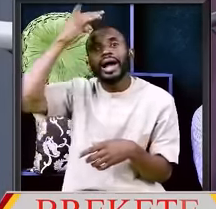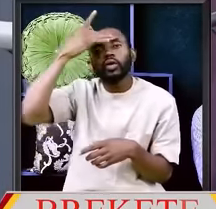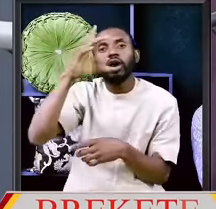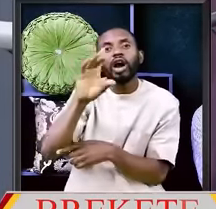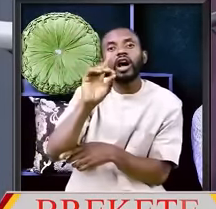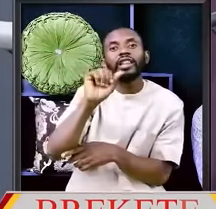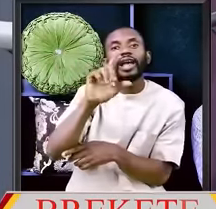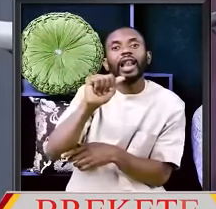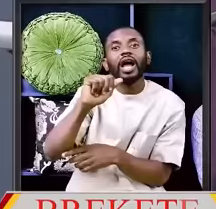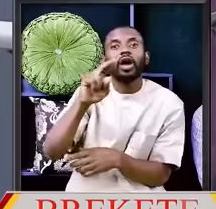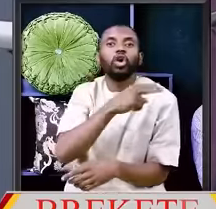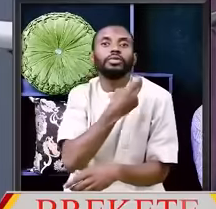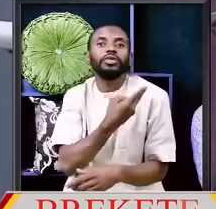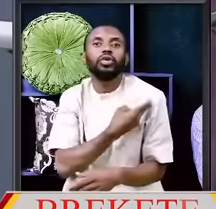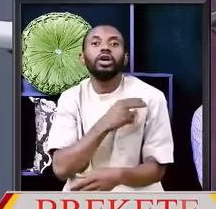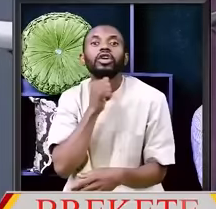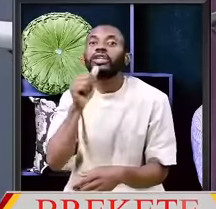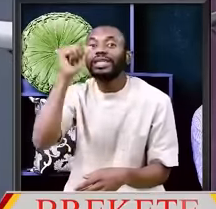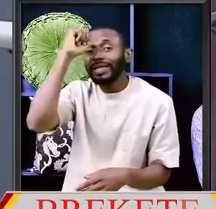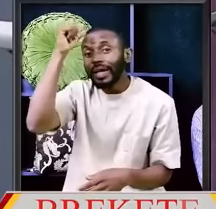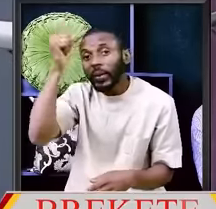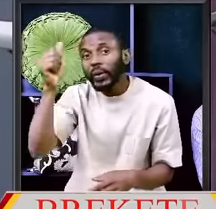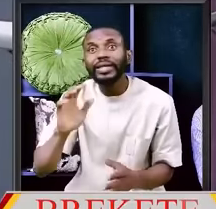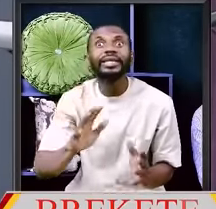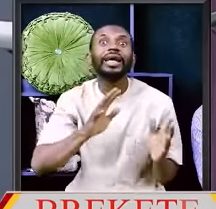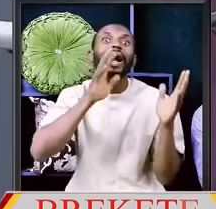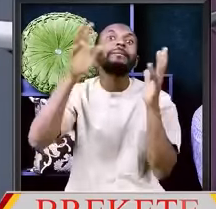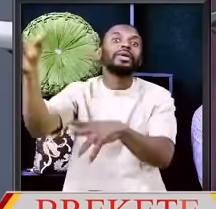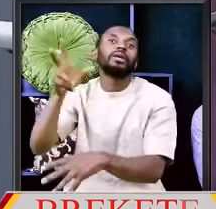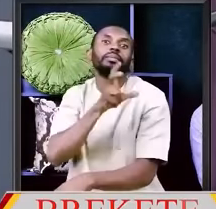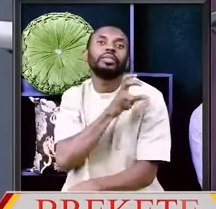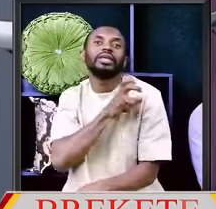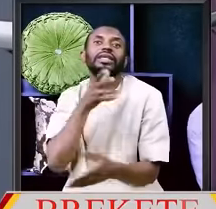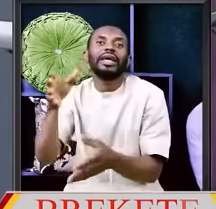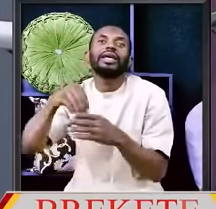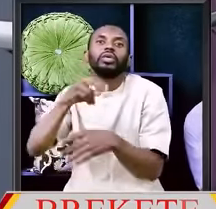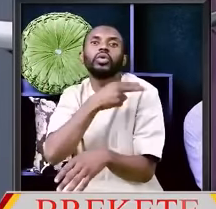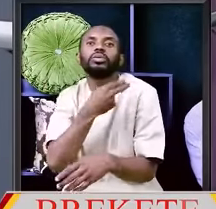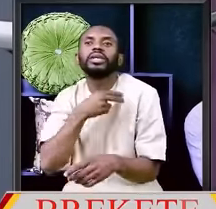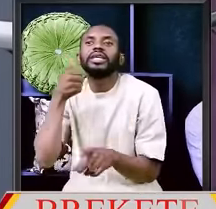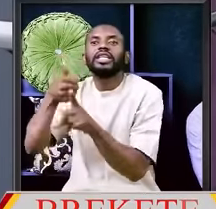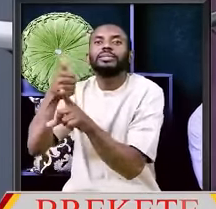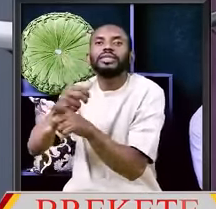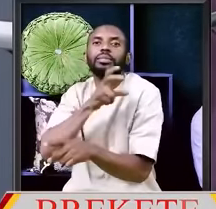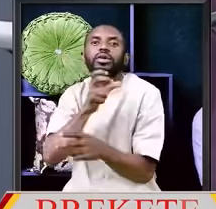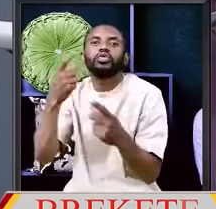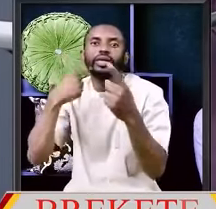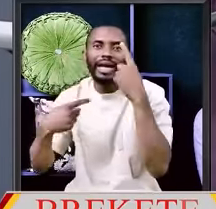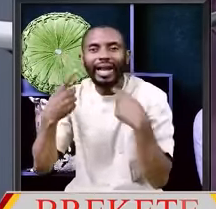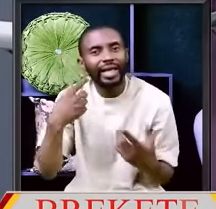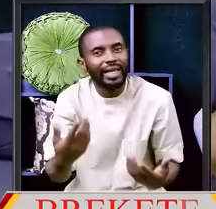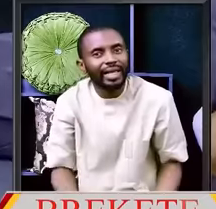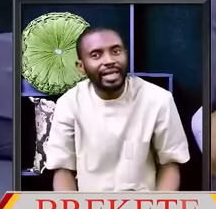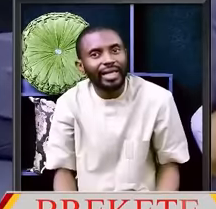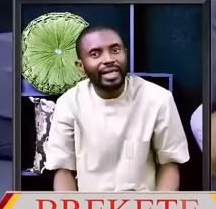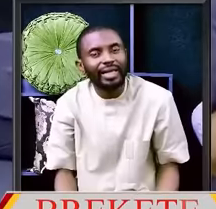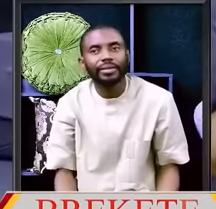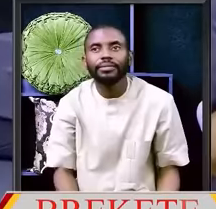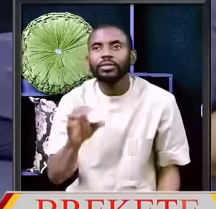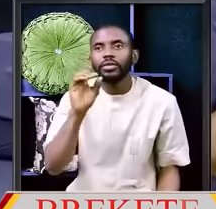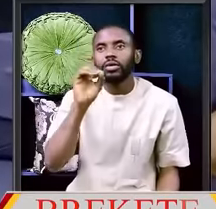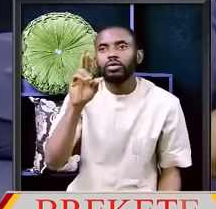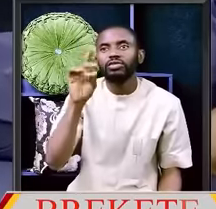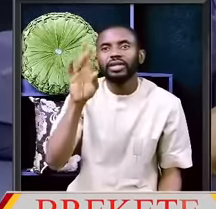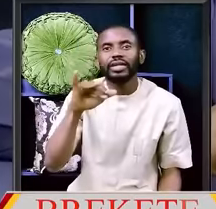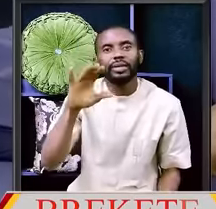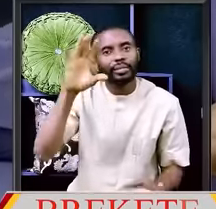No be India, they abandon and there to into they cry. Ordinary President, sir, for this particular